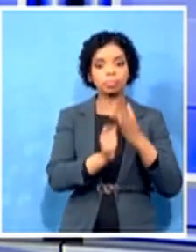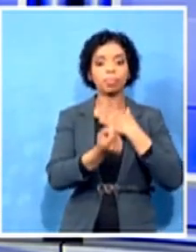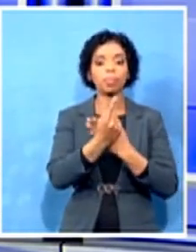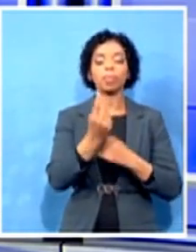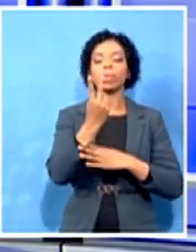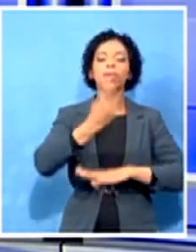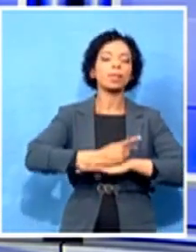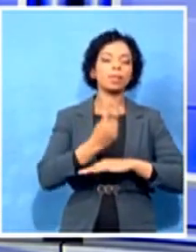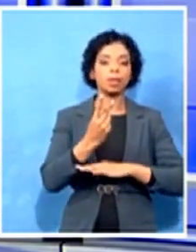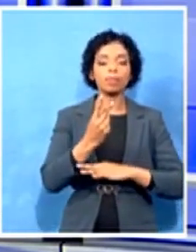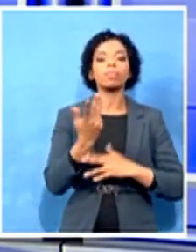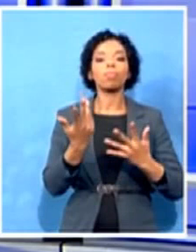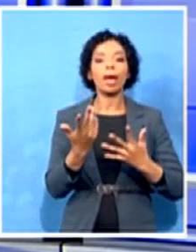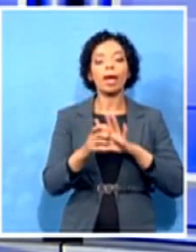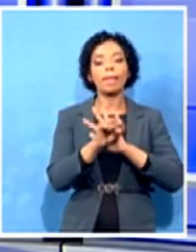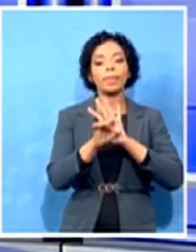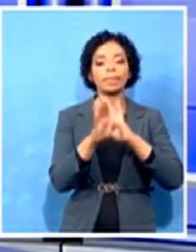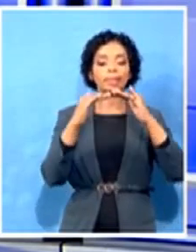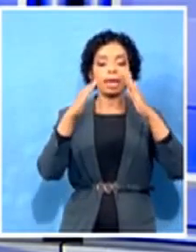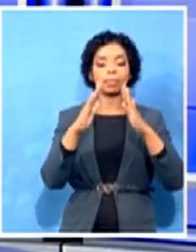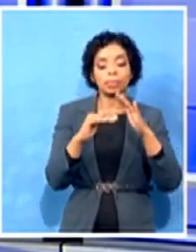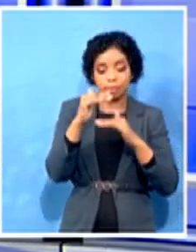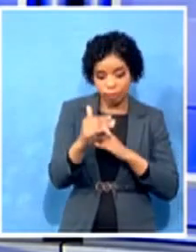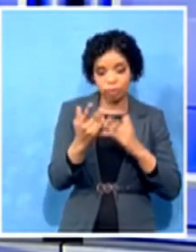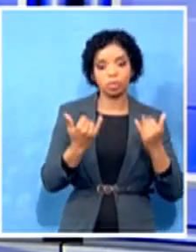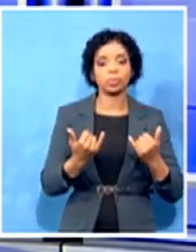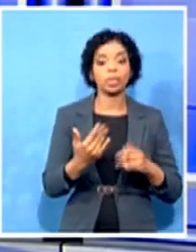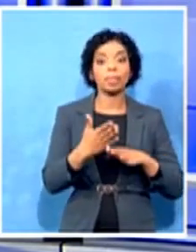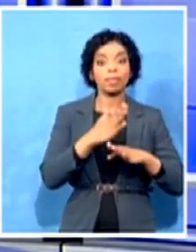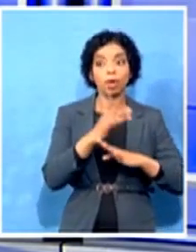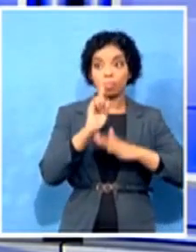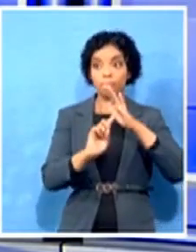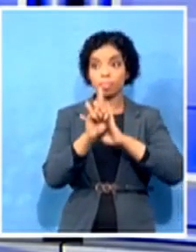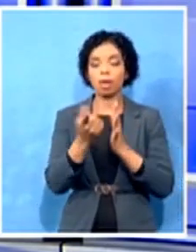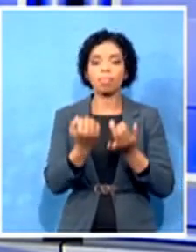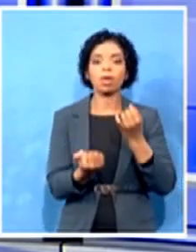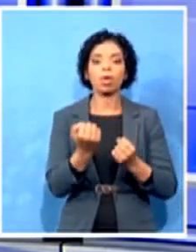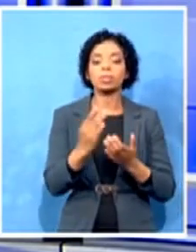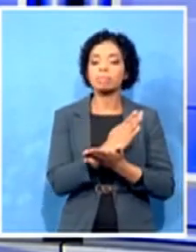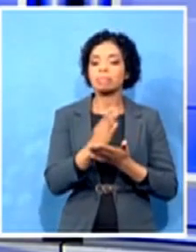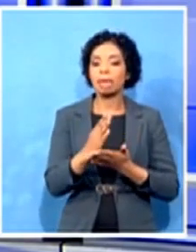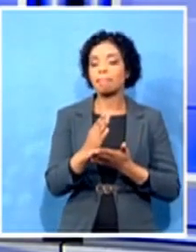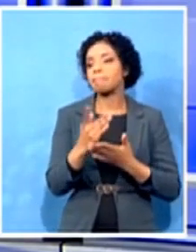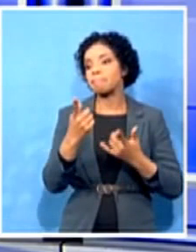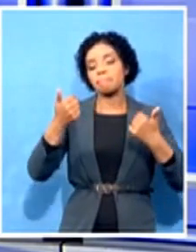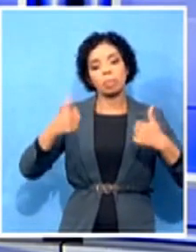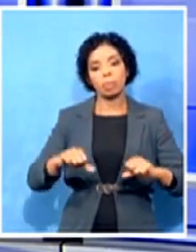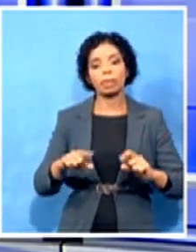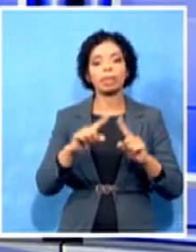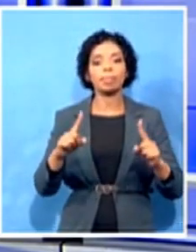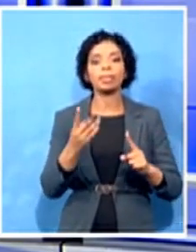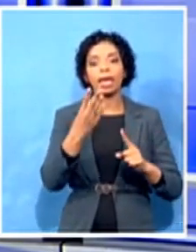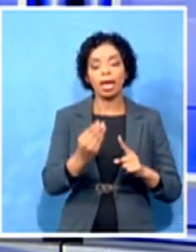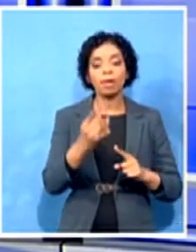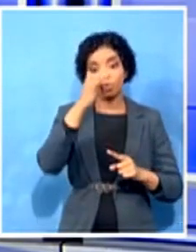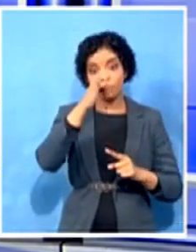suspects before appearing and pleading in court, while others did not. And the country's Criminal Procedure Act of 1977 prohibits the